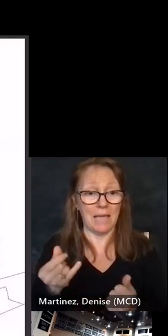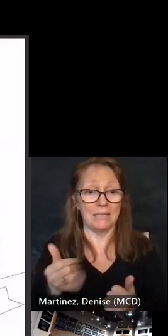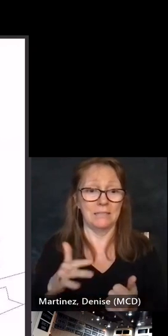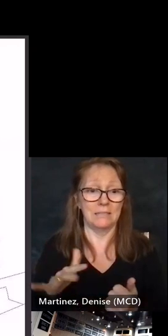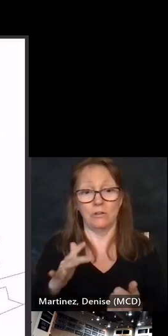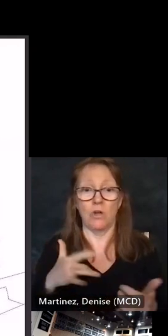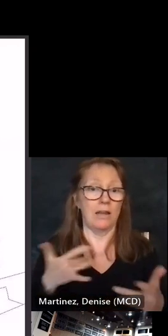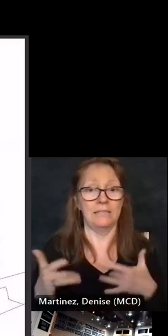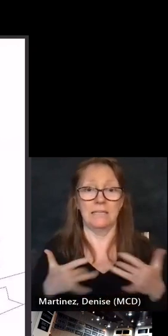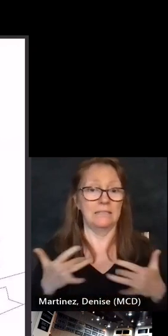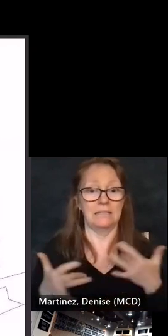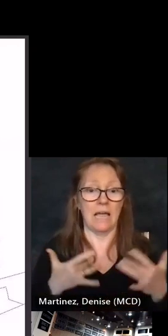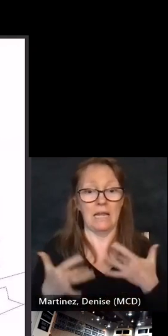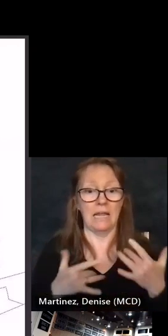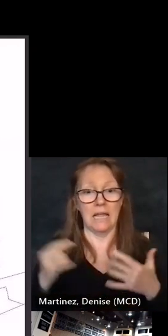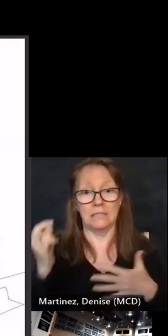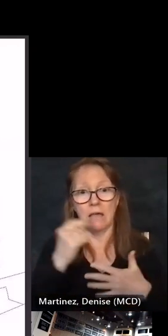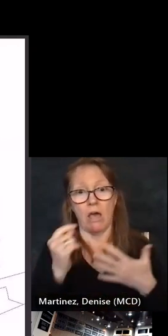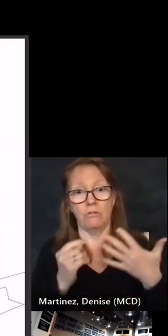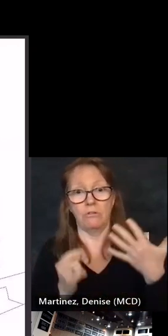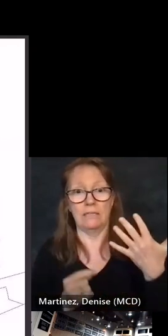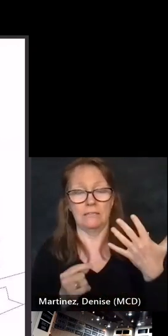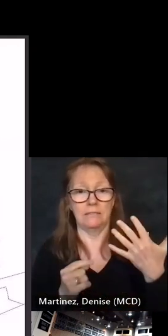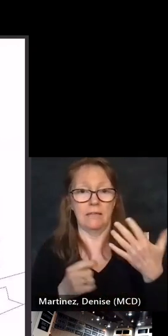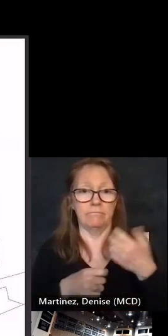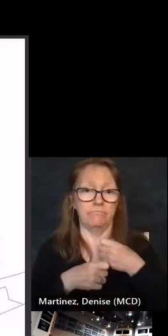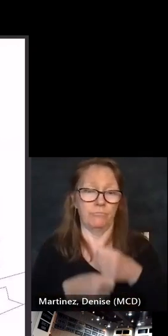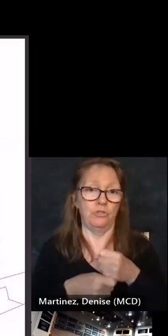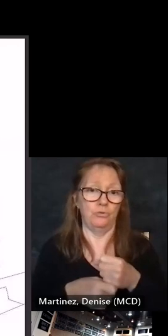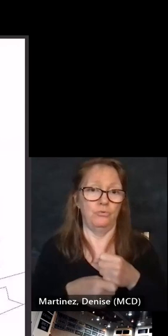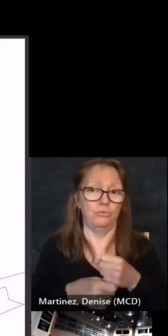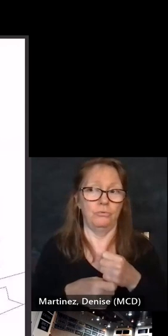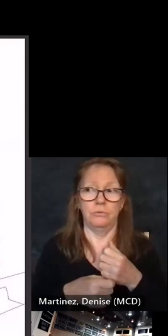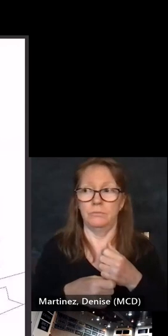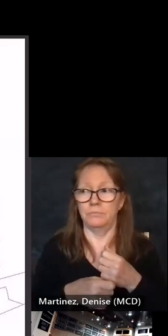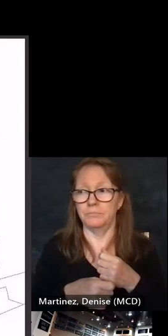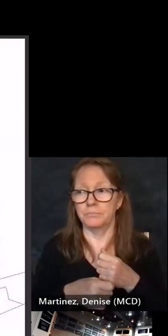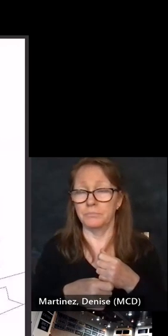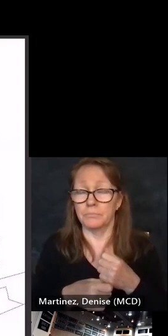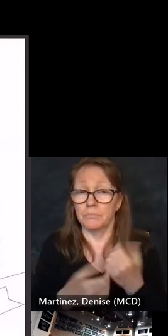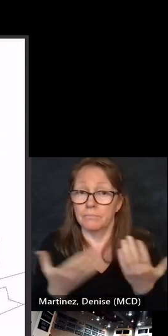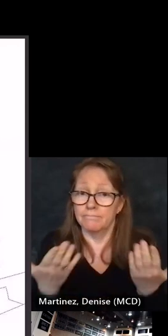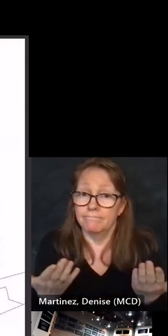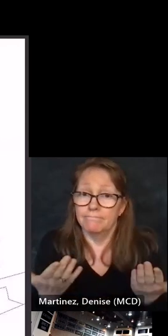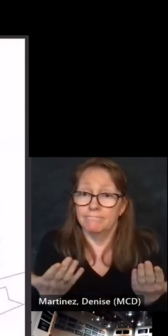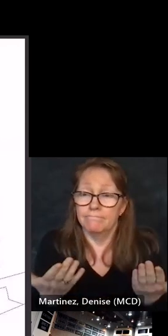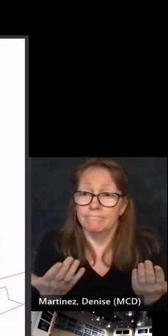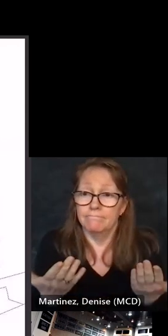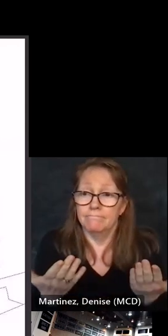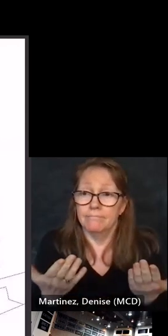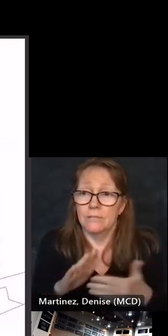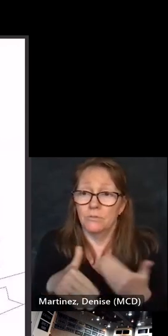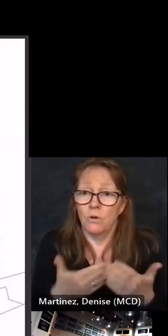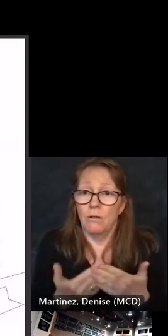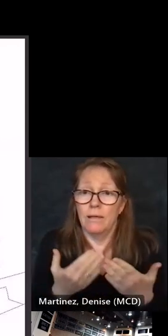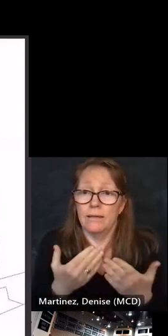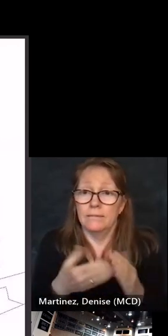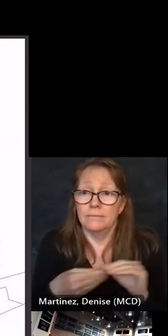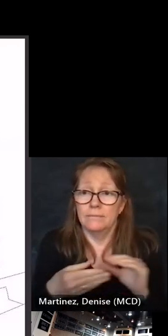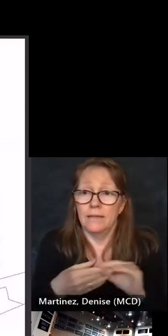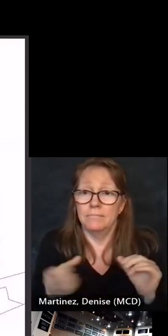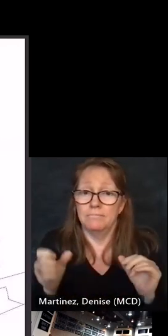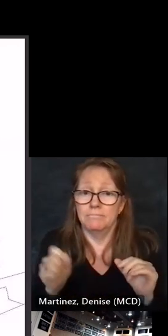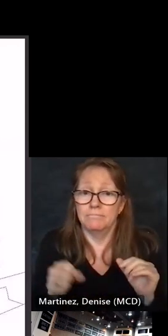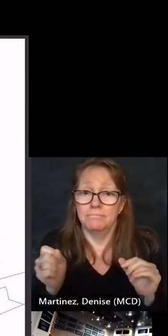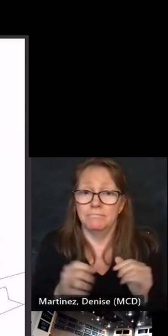some of the other things that we see in cities. And so, you know, that's just all I'll say, but yeah. You